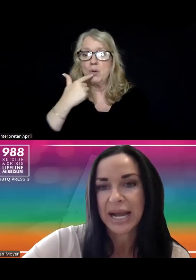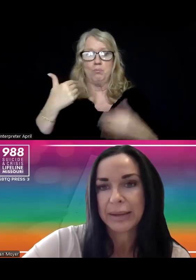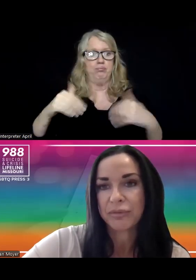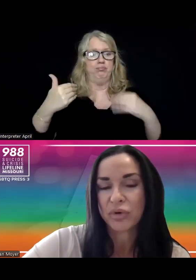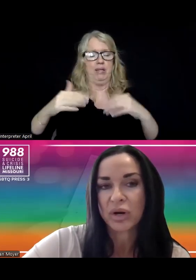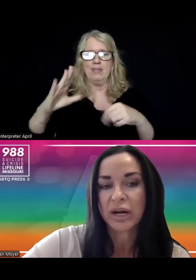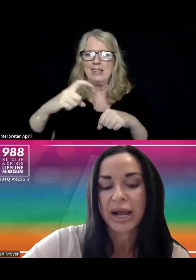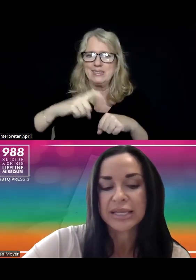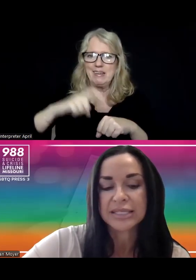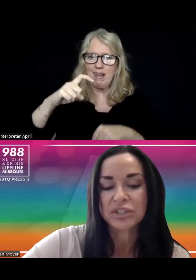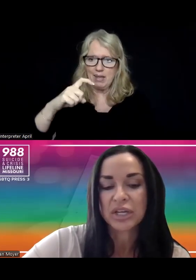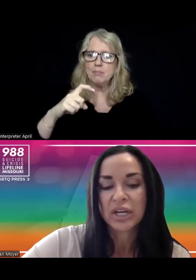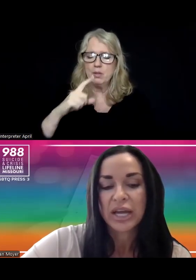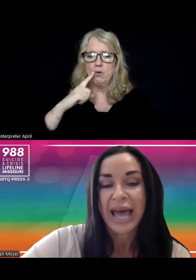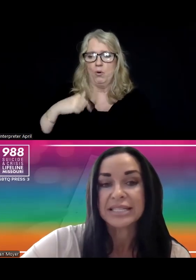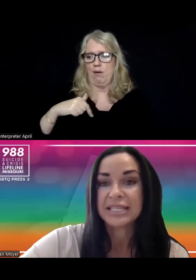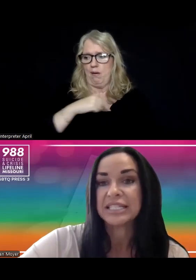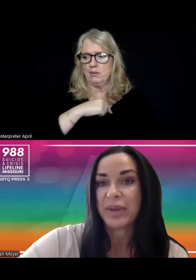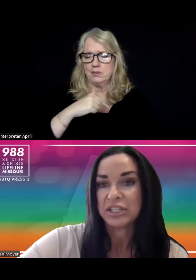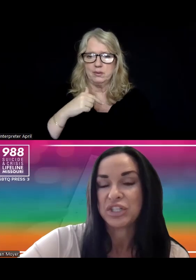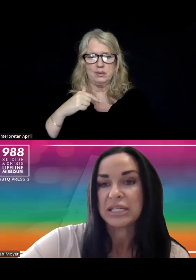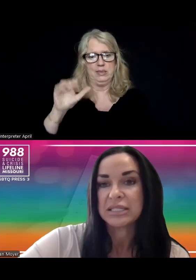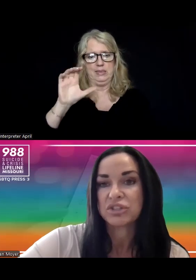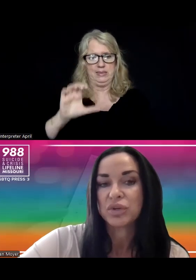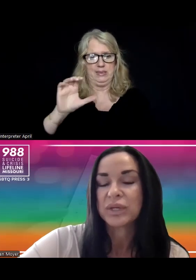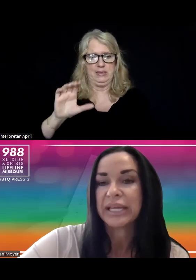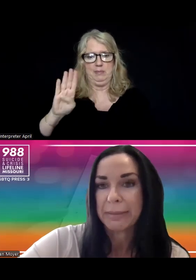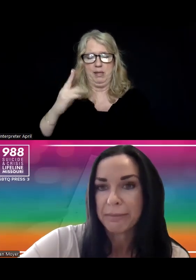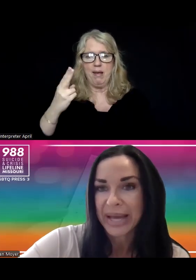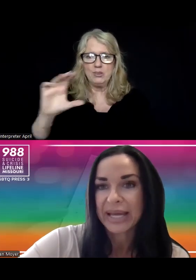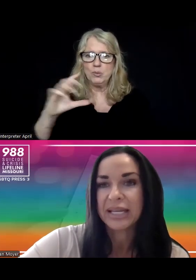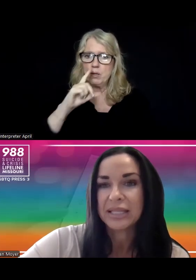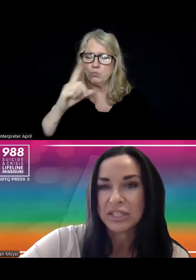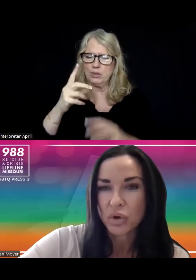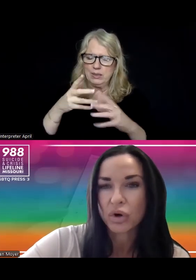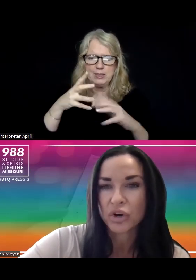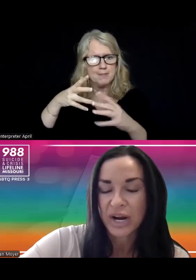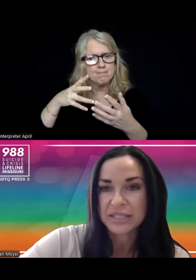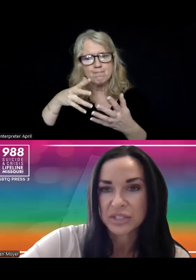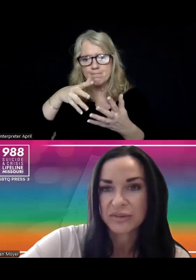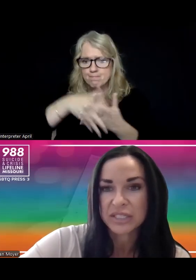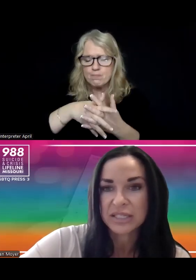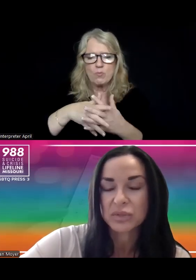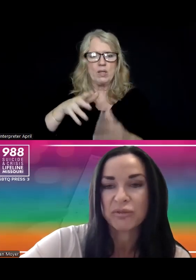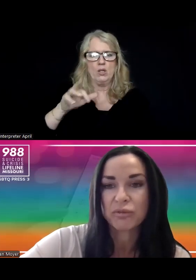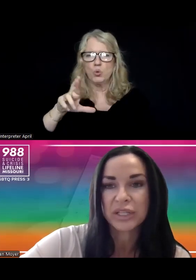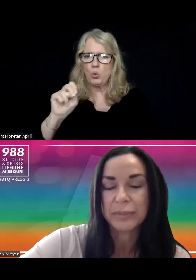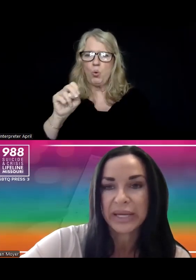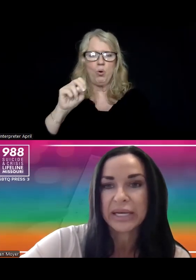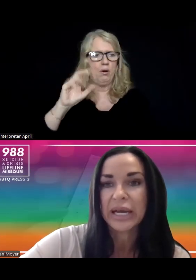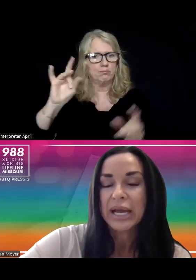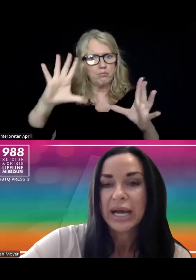unprecedented time for us as CCBHCs to really embed these core crisis services. We've